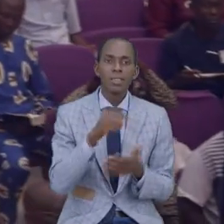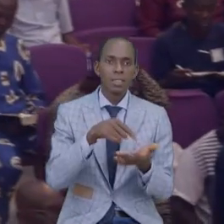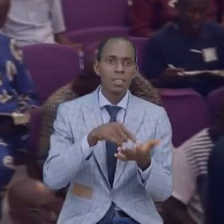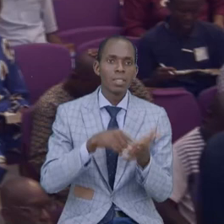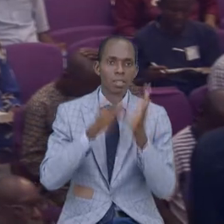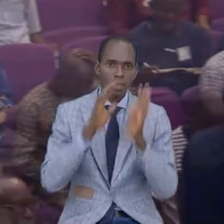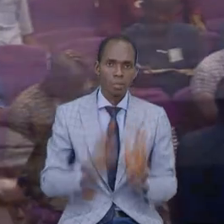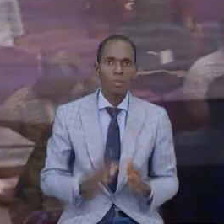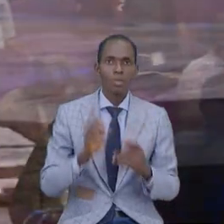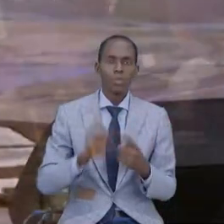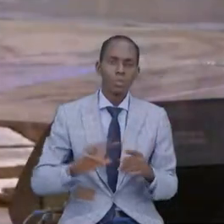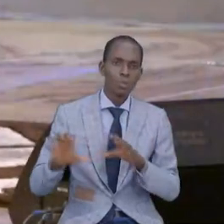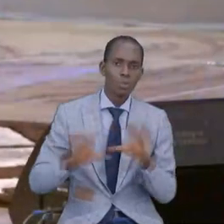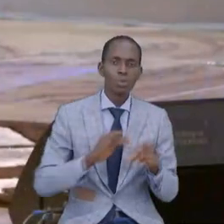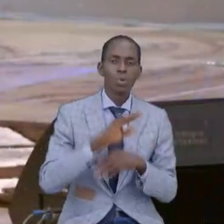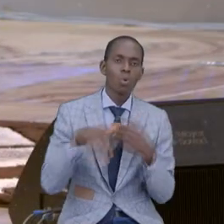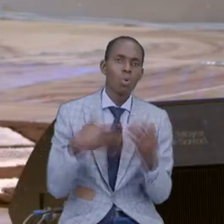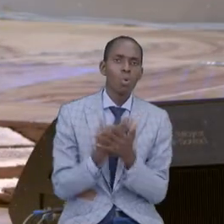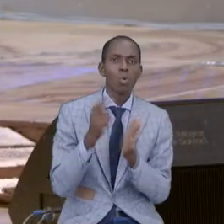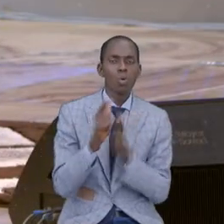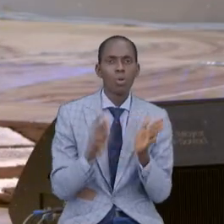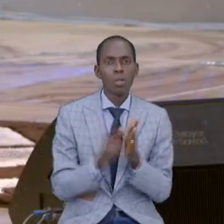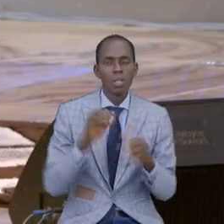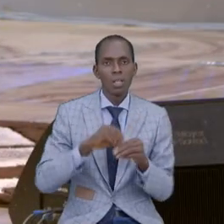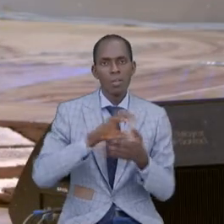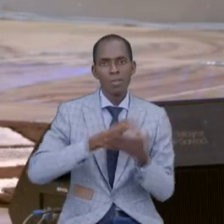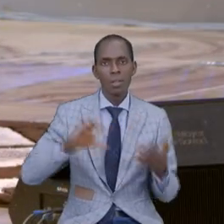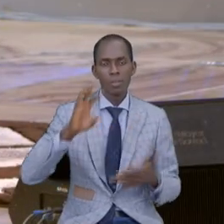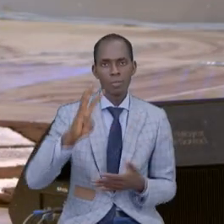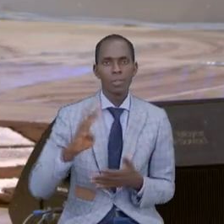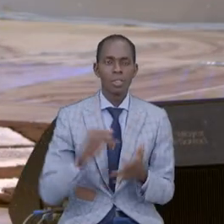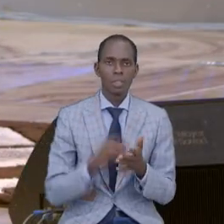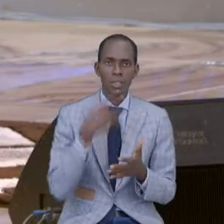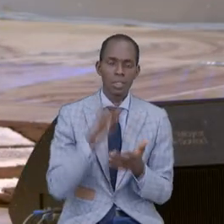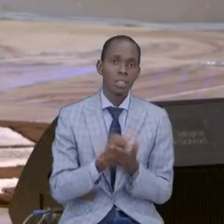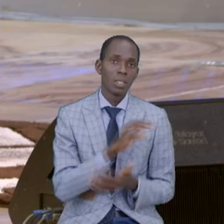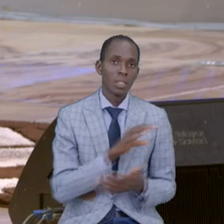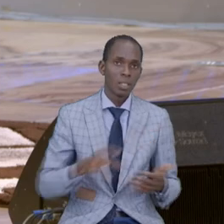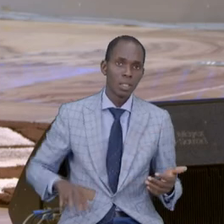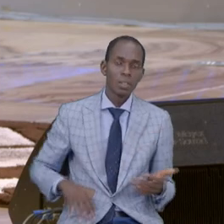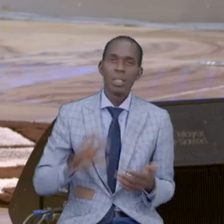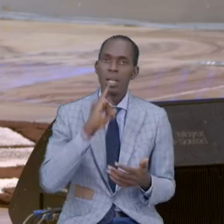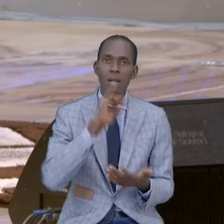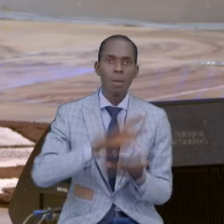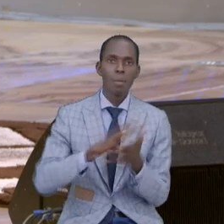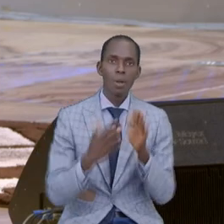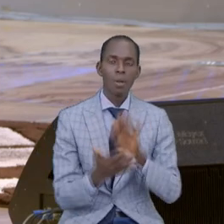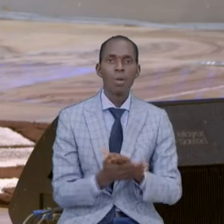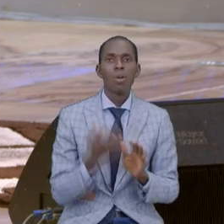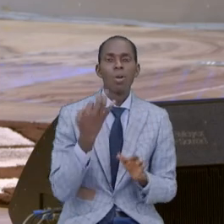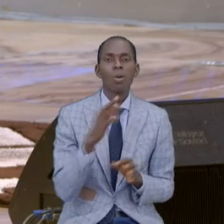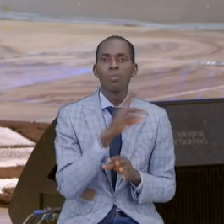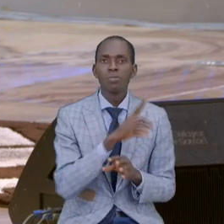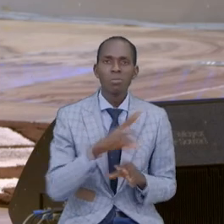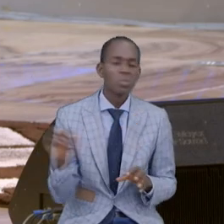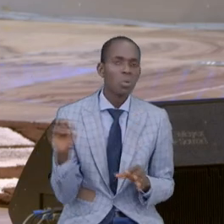do the whole law. In verse 4, it says, Christ has become of no